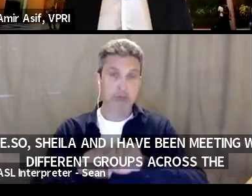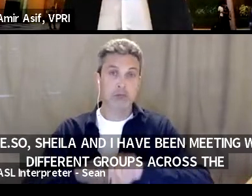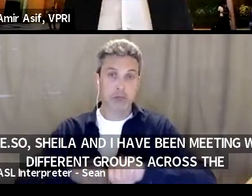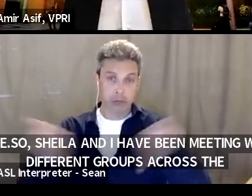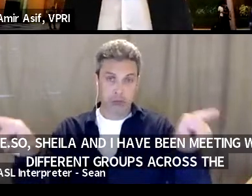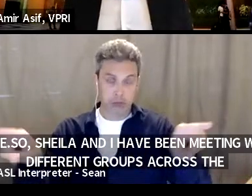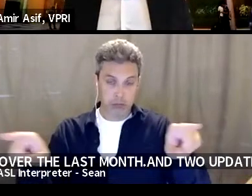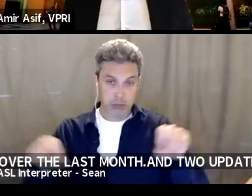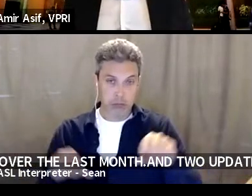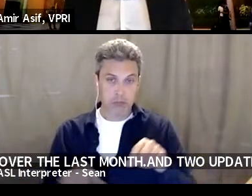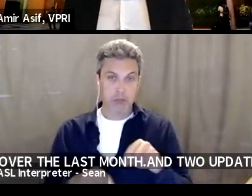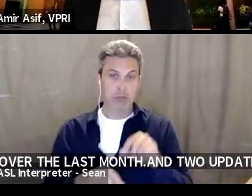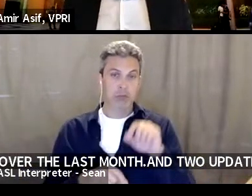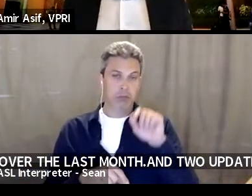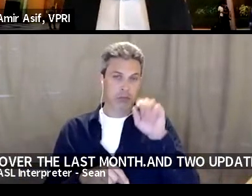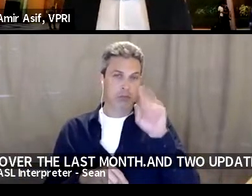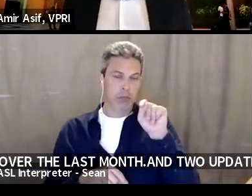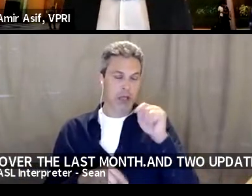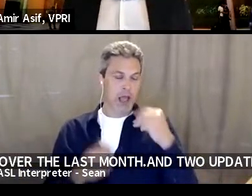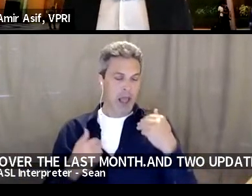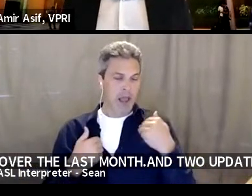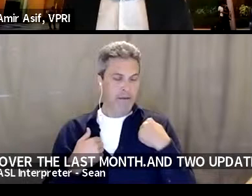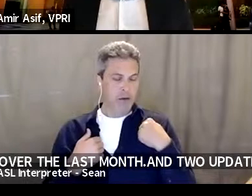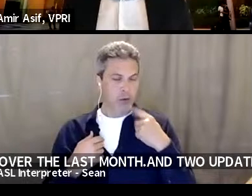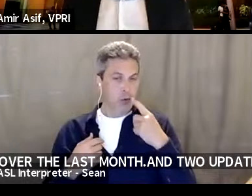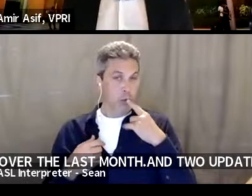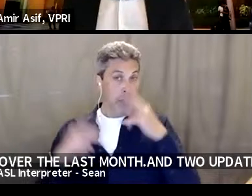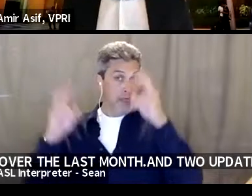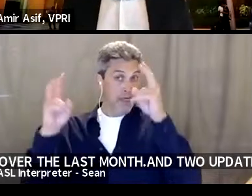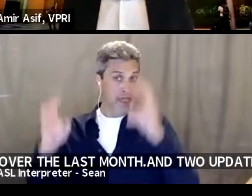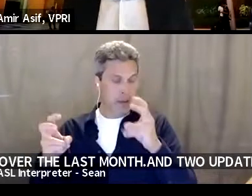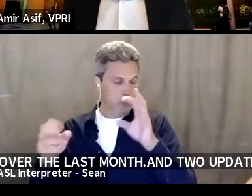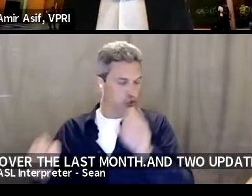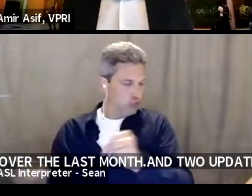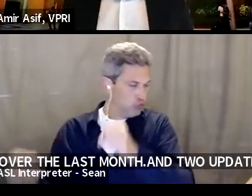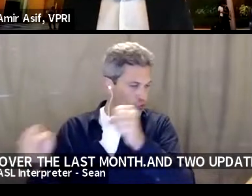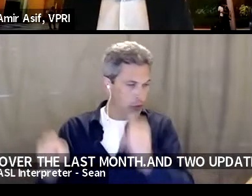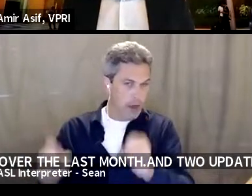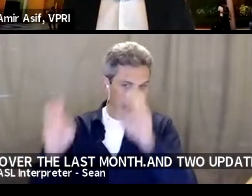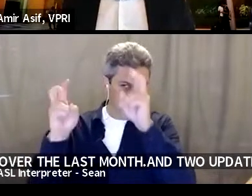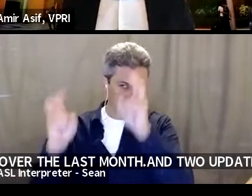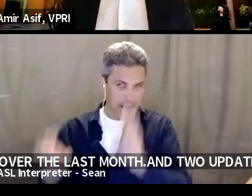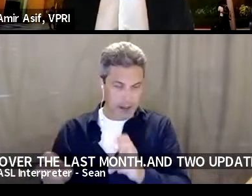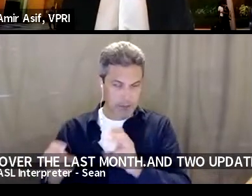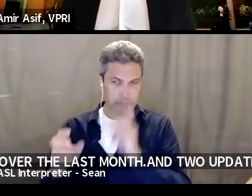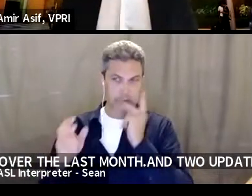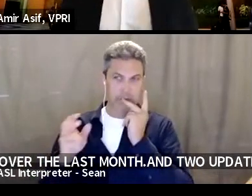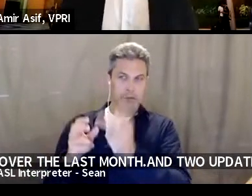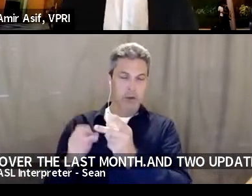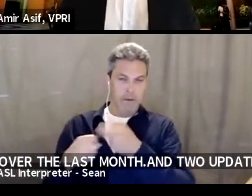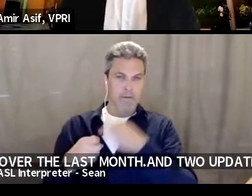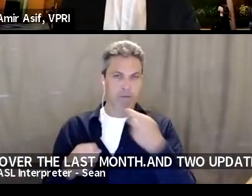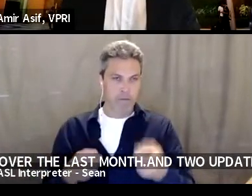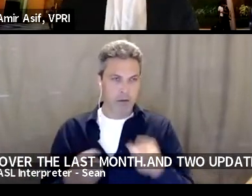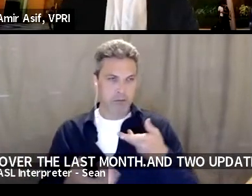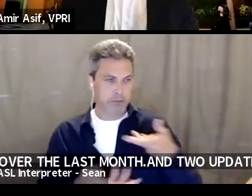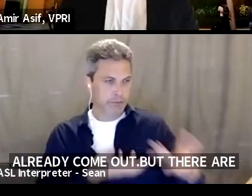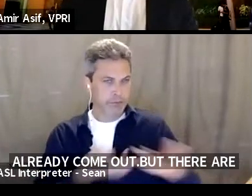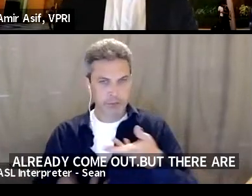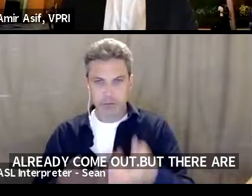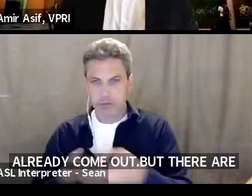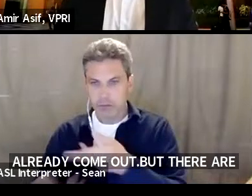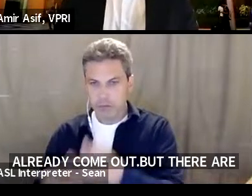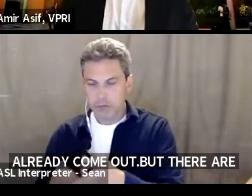are some very strong themes that have emerged from the consultations that we've been undertaking